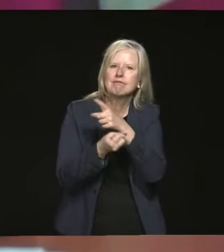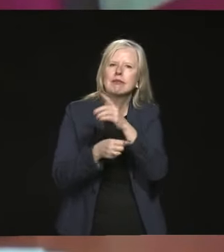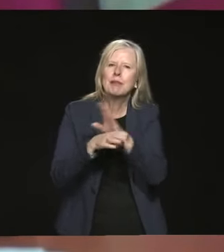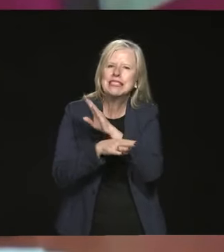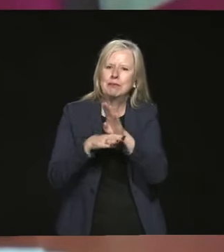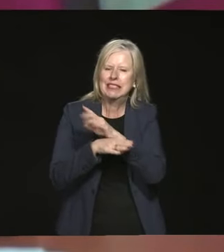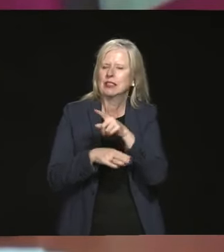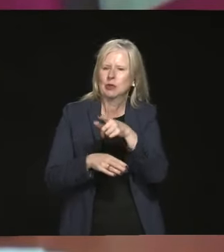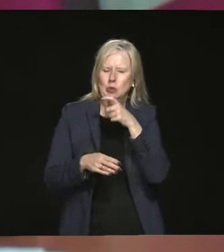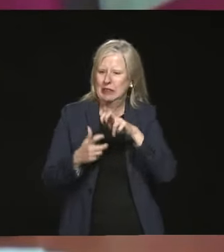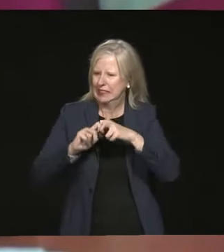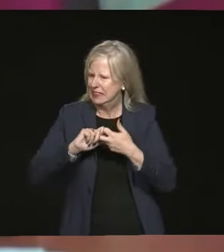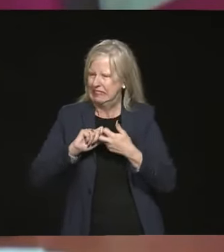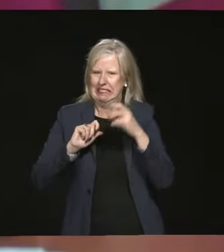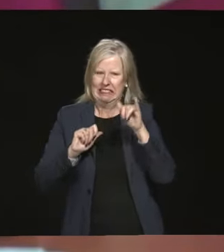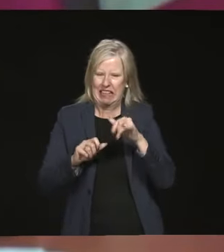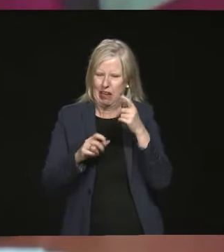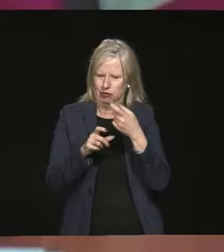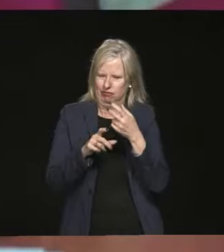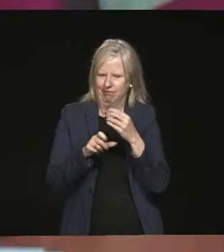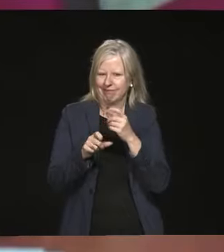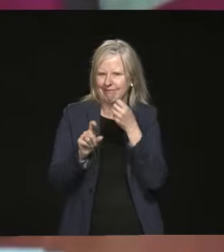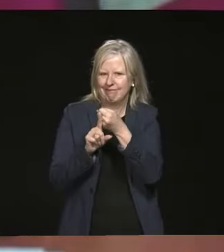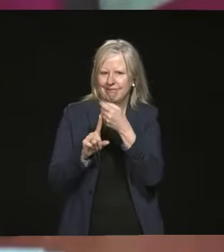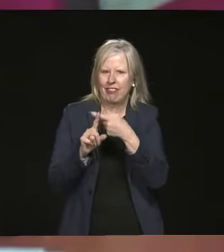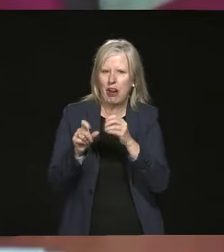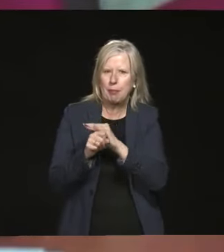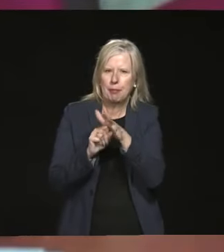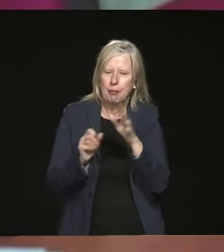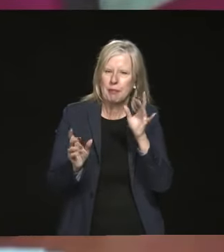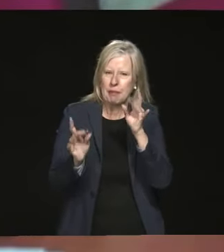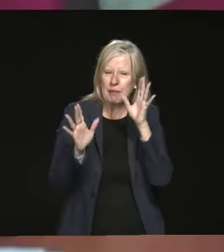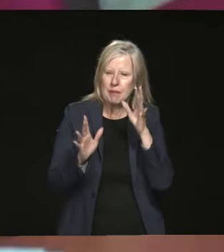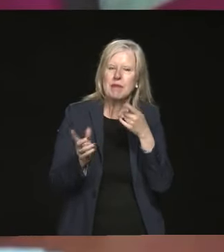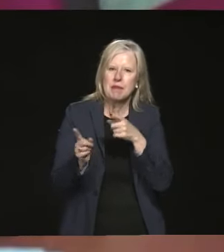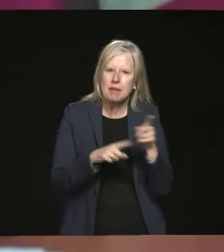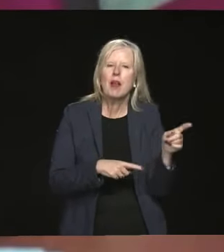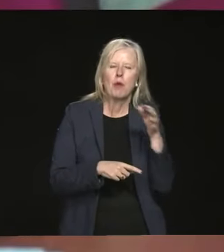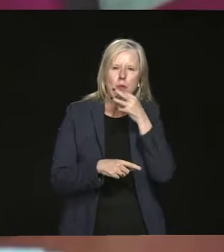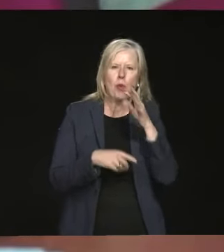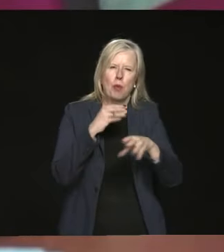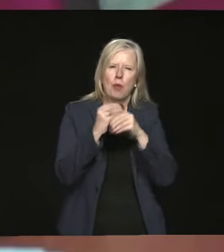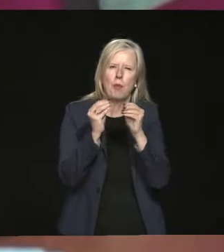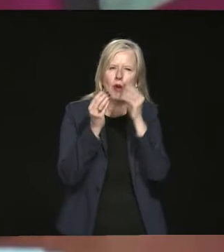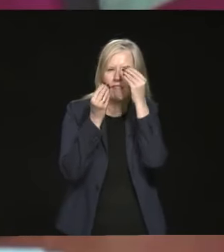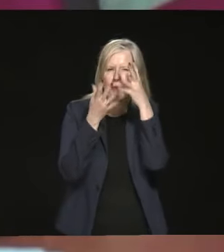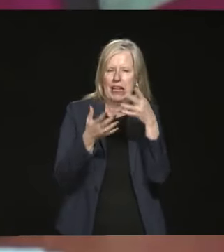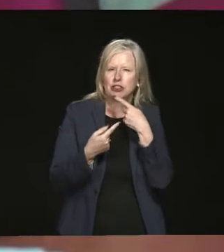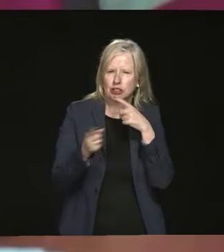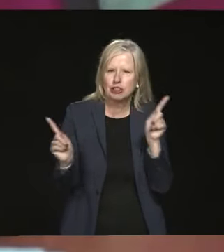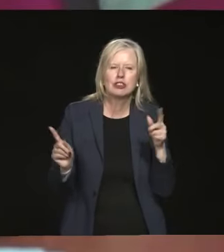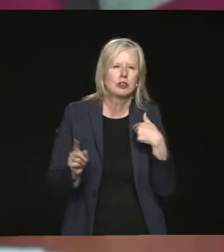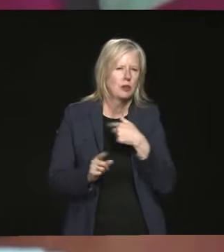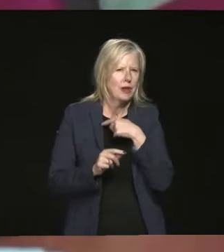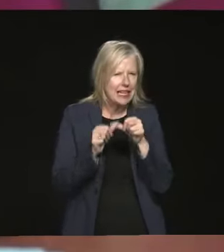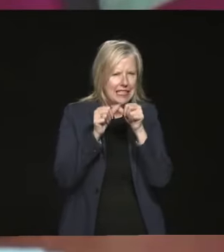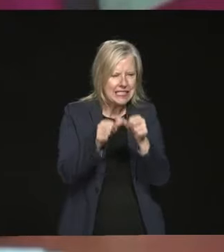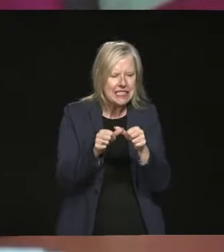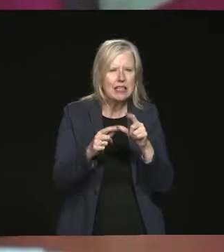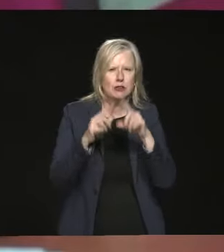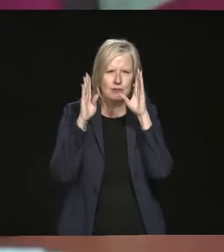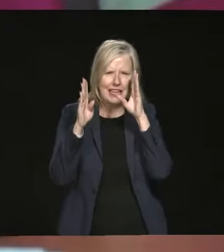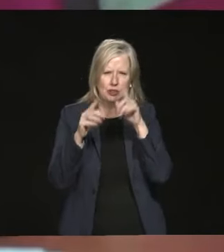sujet bientôt. To businesses across Canada, we want you to know that we will continue to listen to you. We'll have your back. We